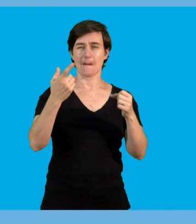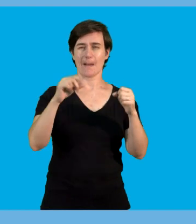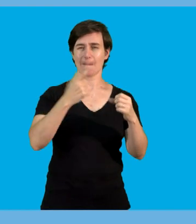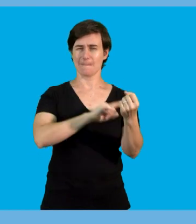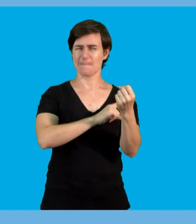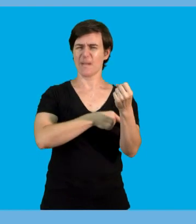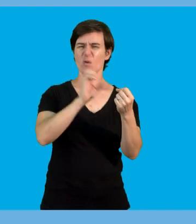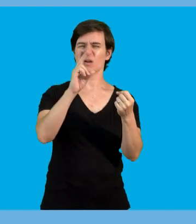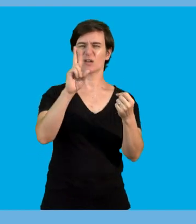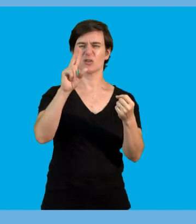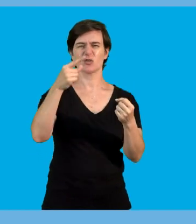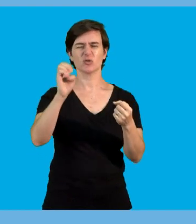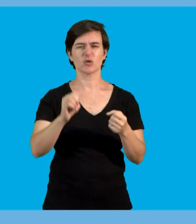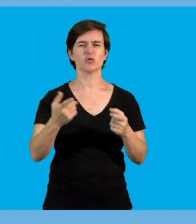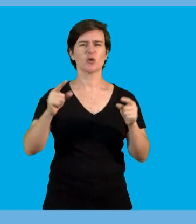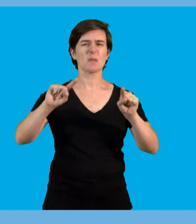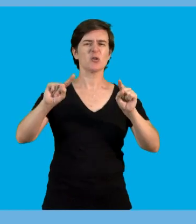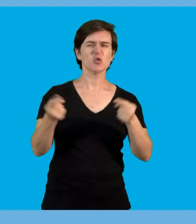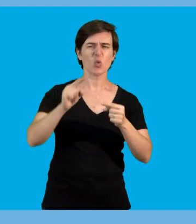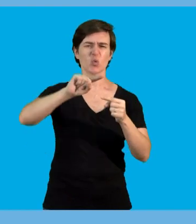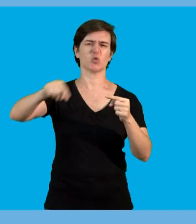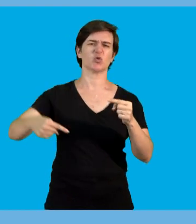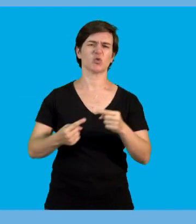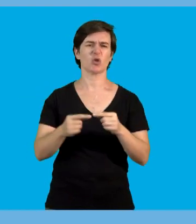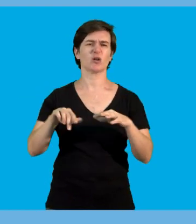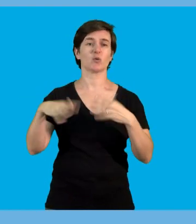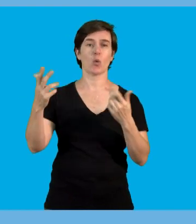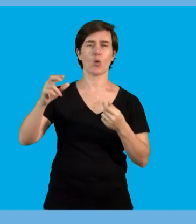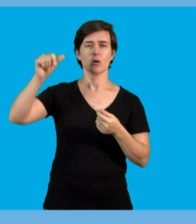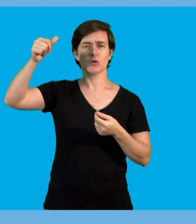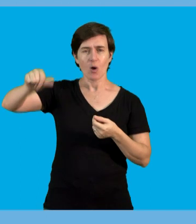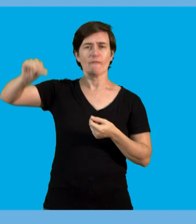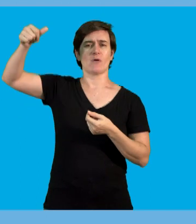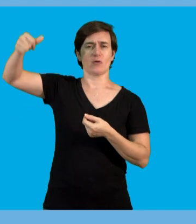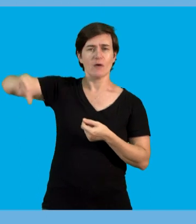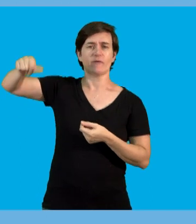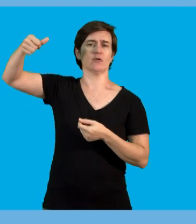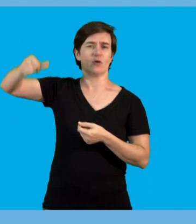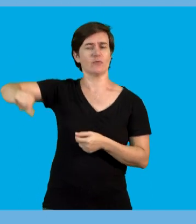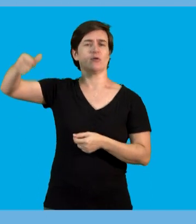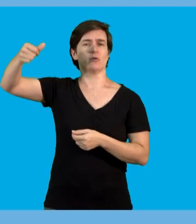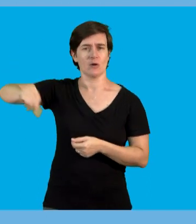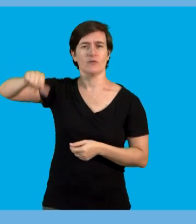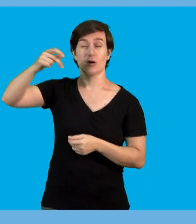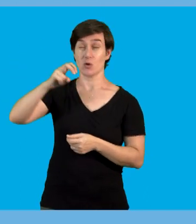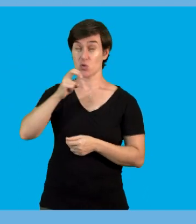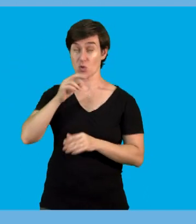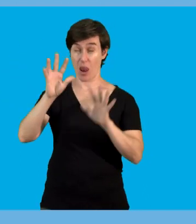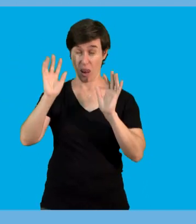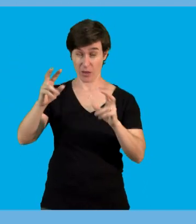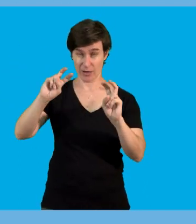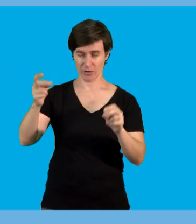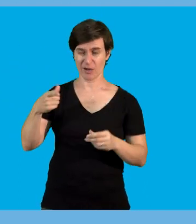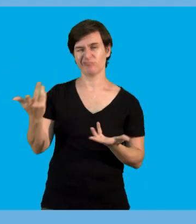short circuits or short breaks in wiring system, or the switching on and off of electrical appliances that use a lot